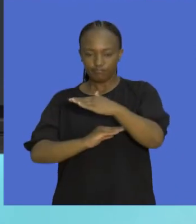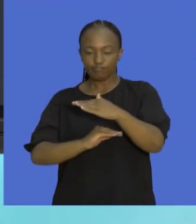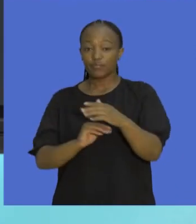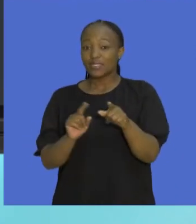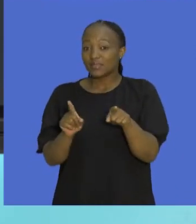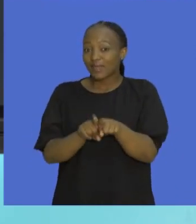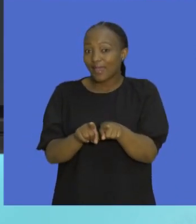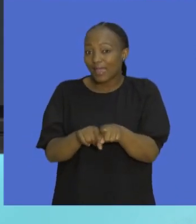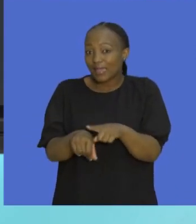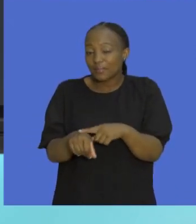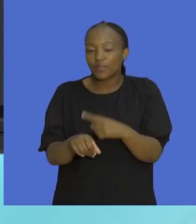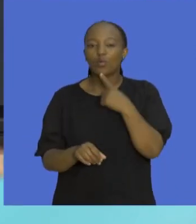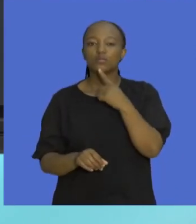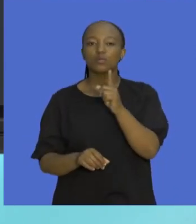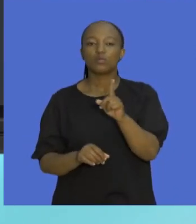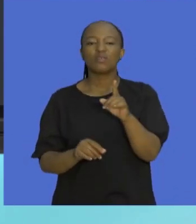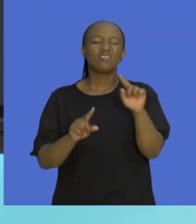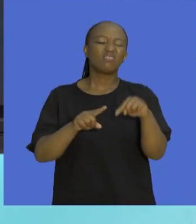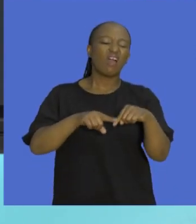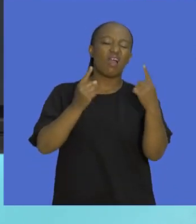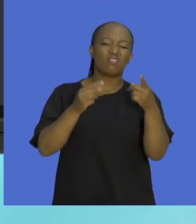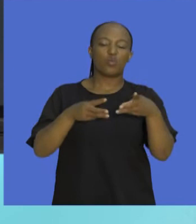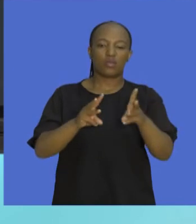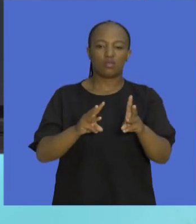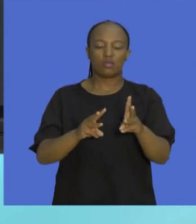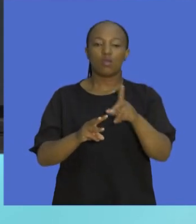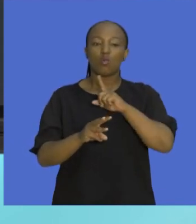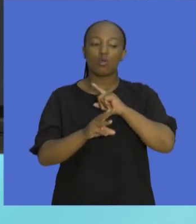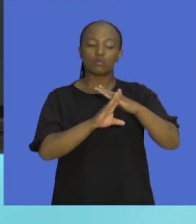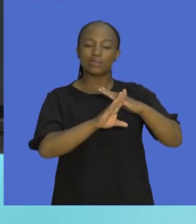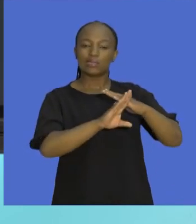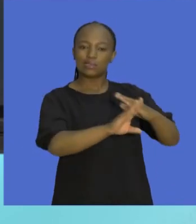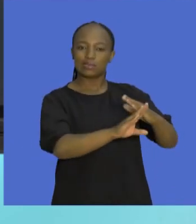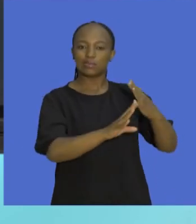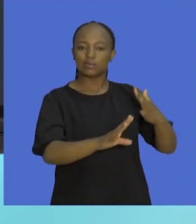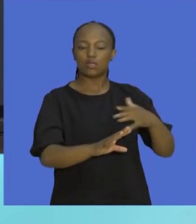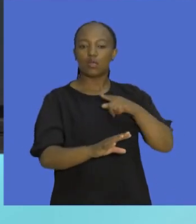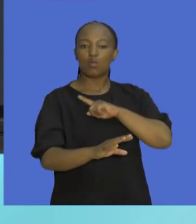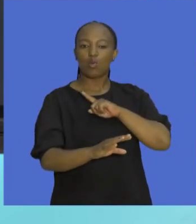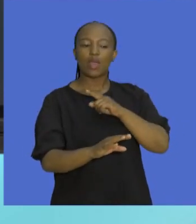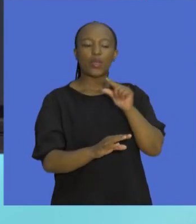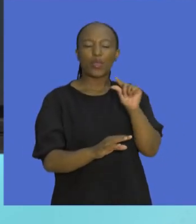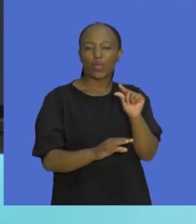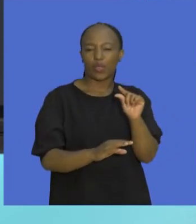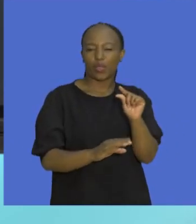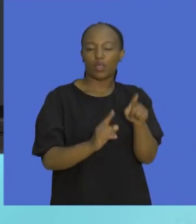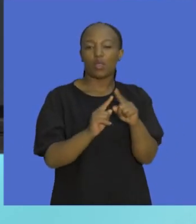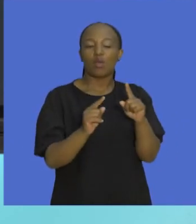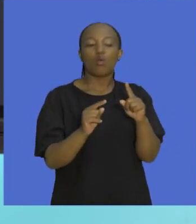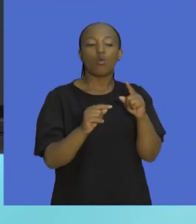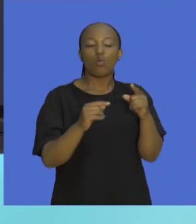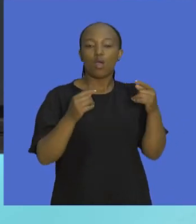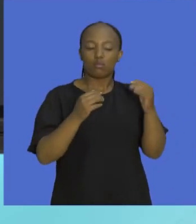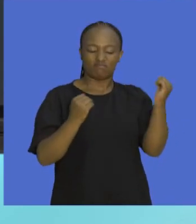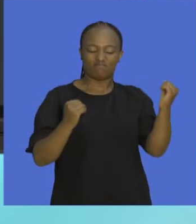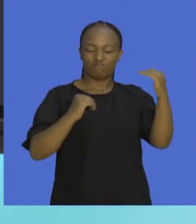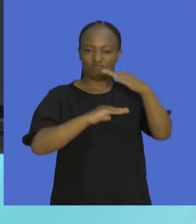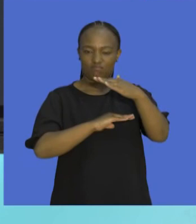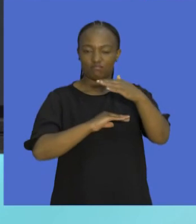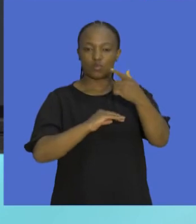And conversely, we are also saying, in a different way, that the resistor that has got the smallest resistance in the